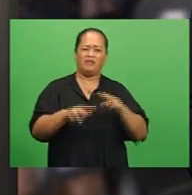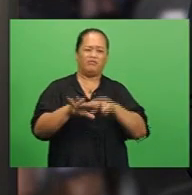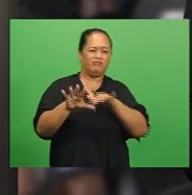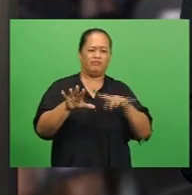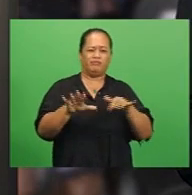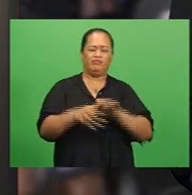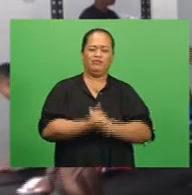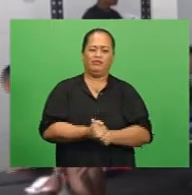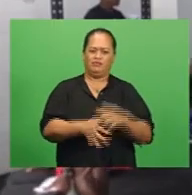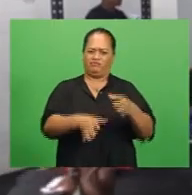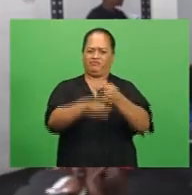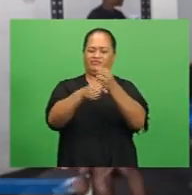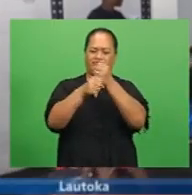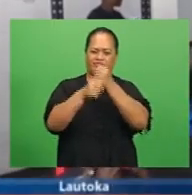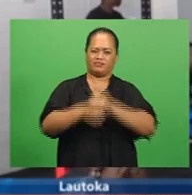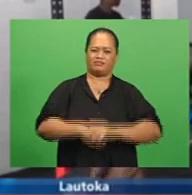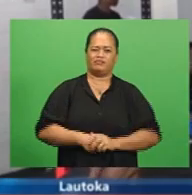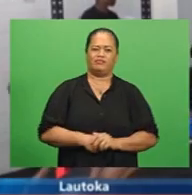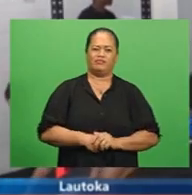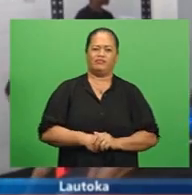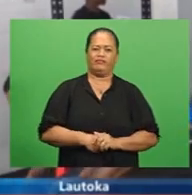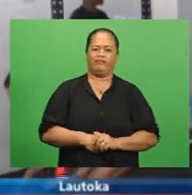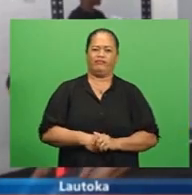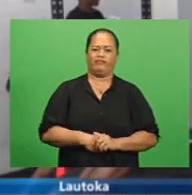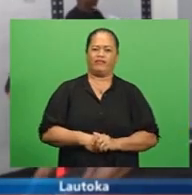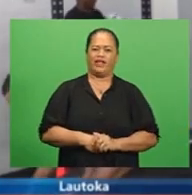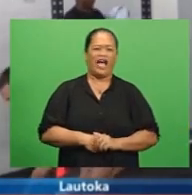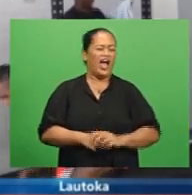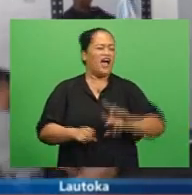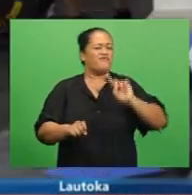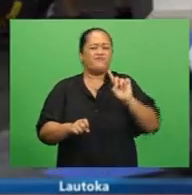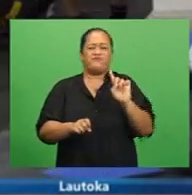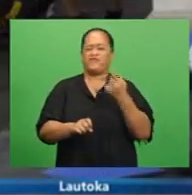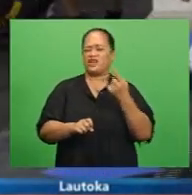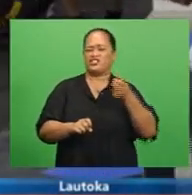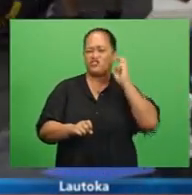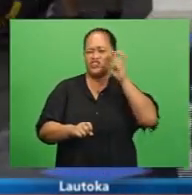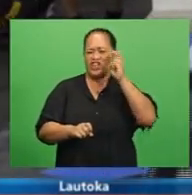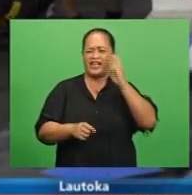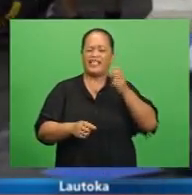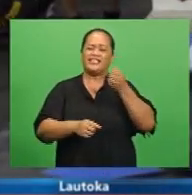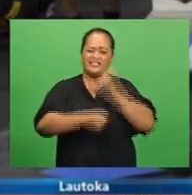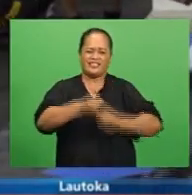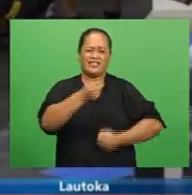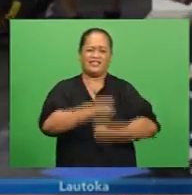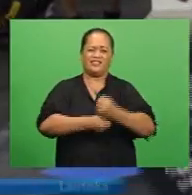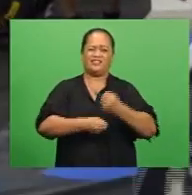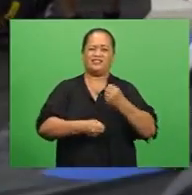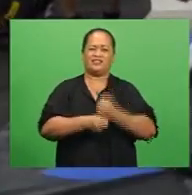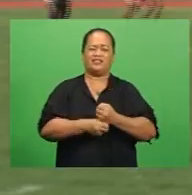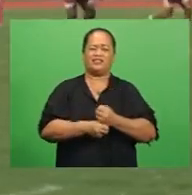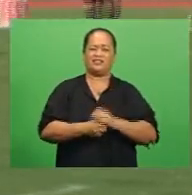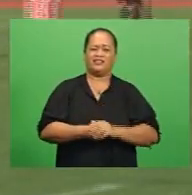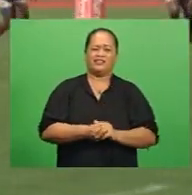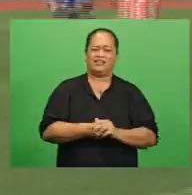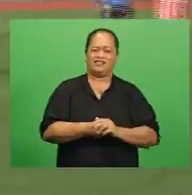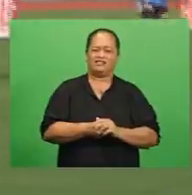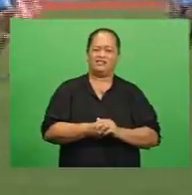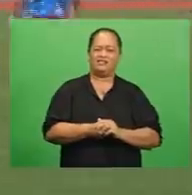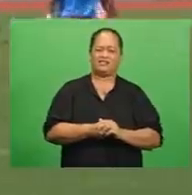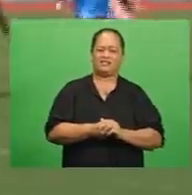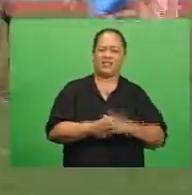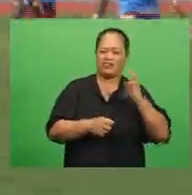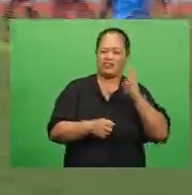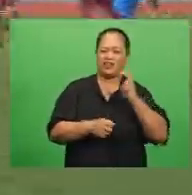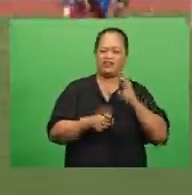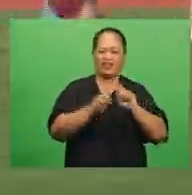Lautoka. It's the team's first training session for this year's Ron Massey Cup as they aim to continue where they left